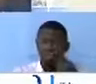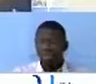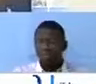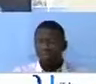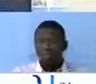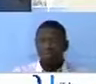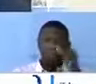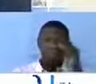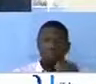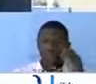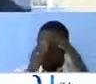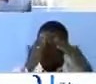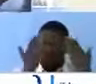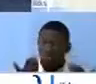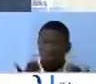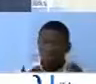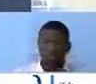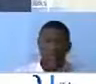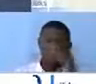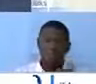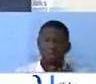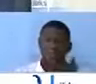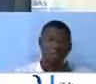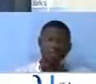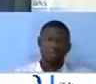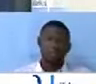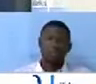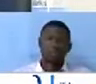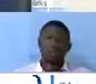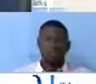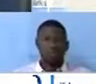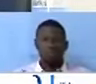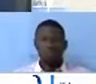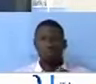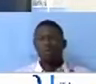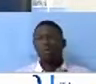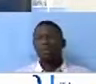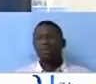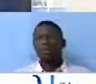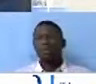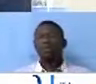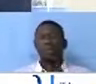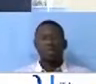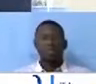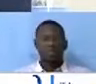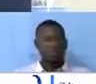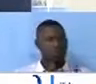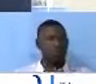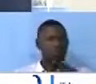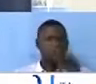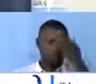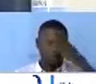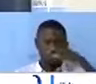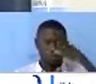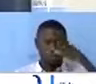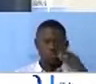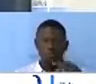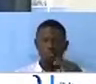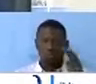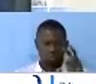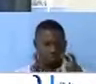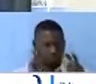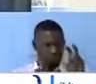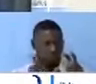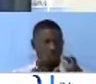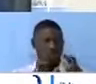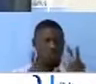up knowing where exactly the person is. This is normal. But anyway, that's a matter for the commission to look into later. But Mr. Barry, for